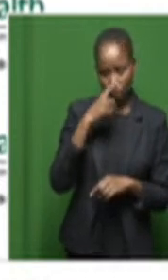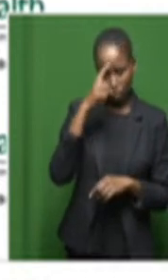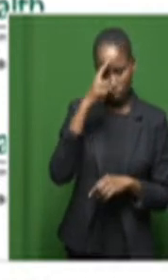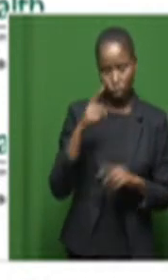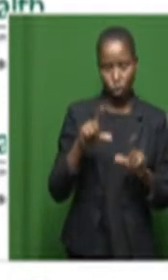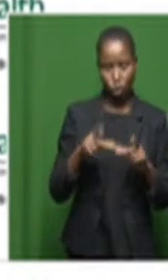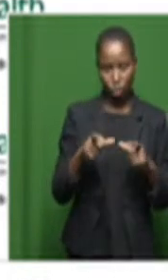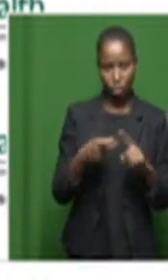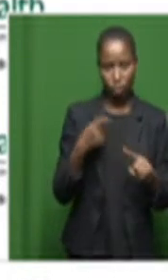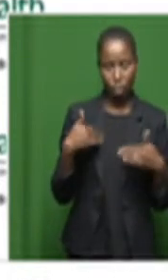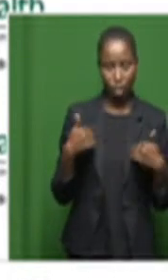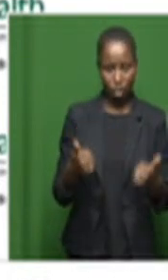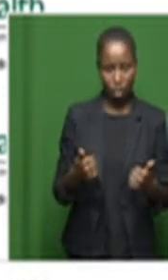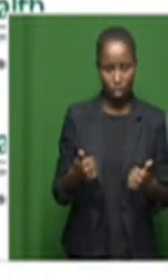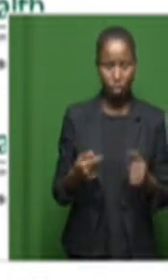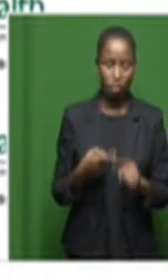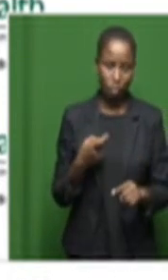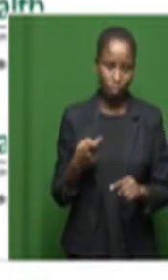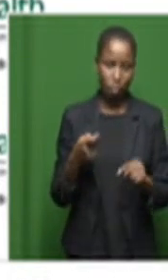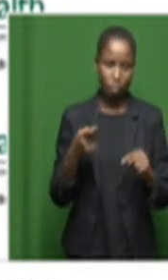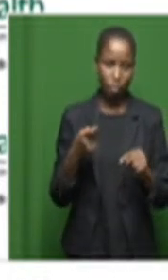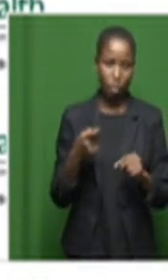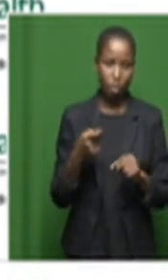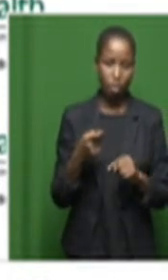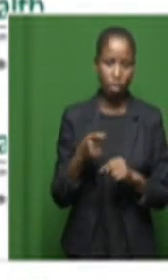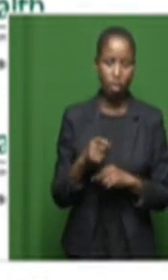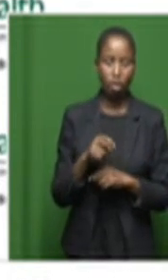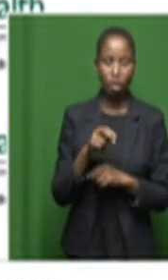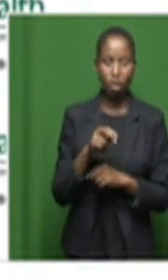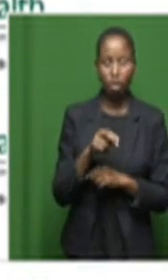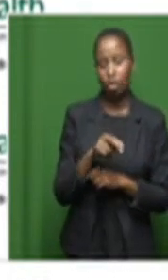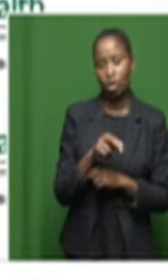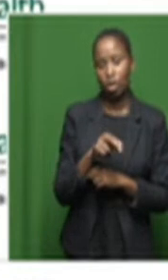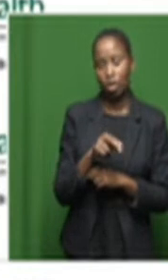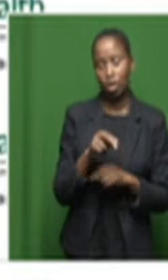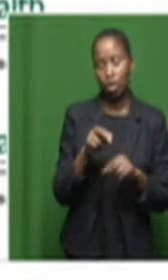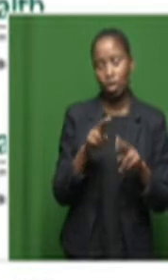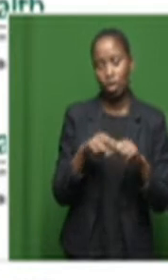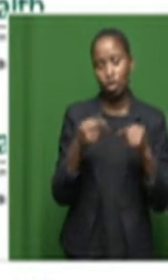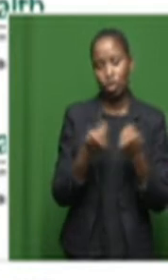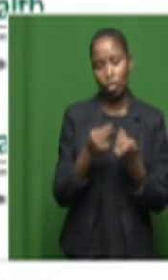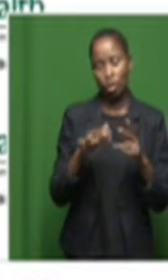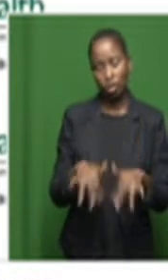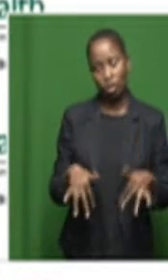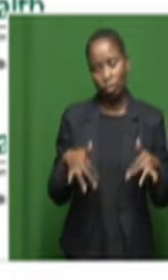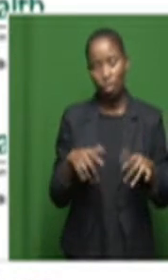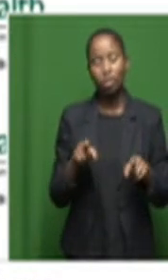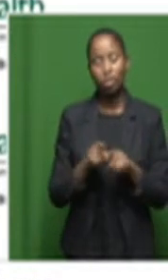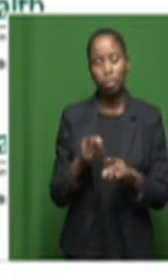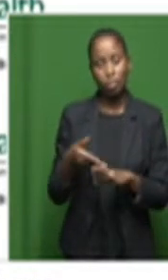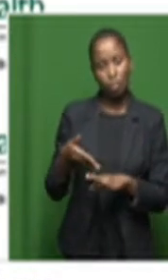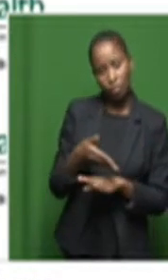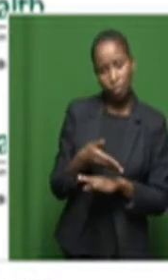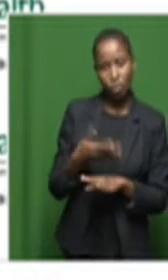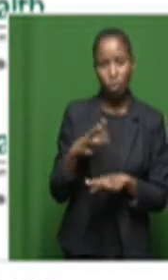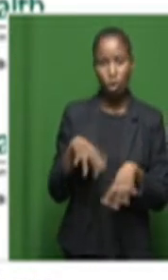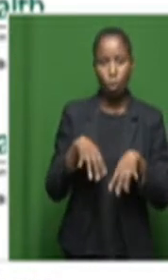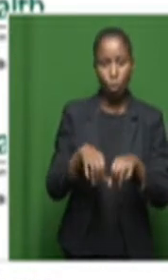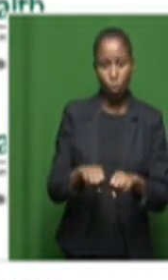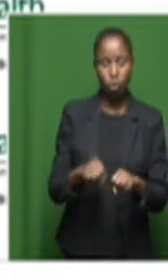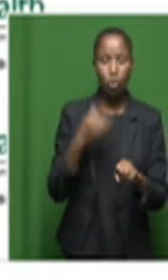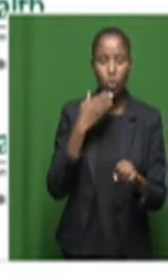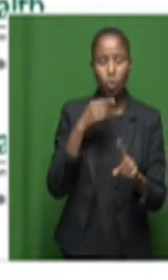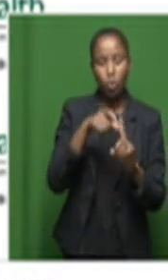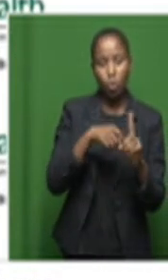on Health in the National Assembly. As already stated by our host, Mr. Foster